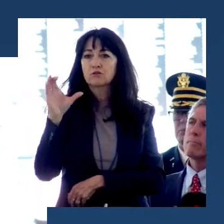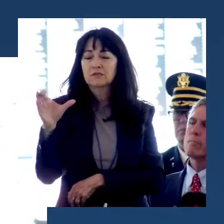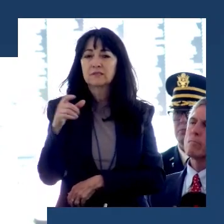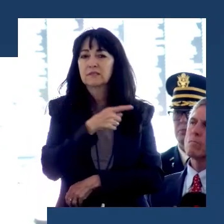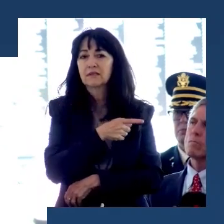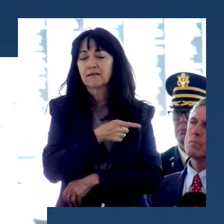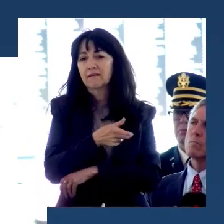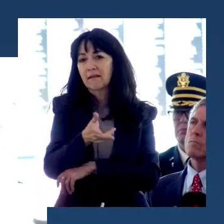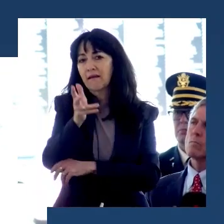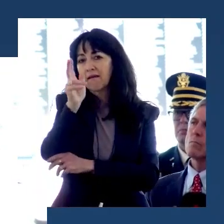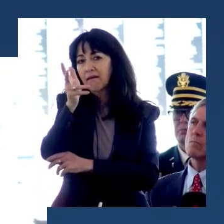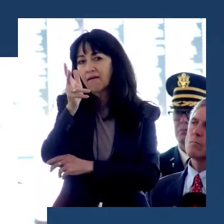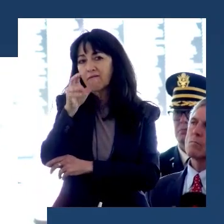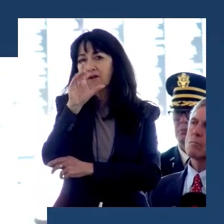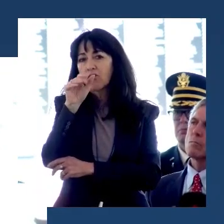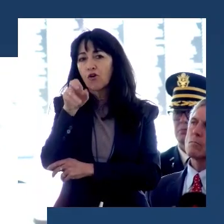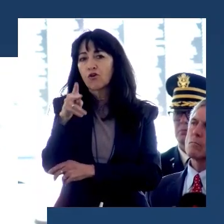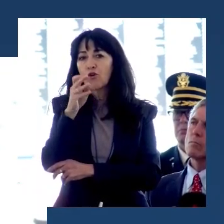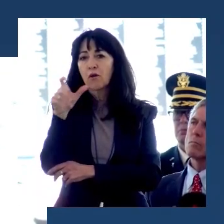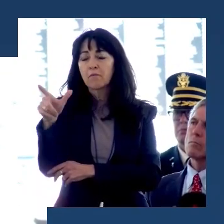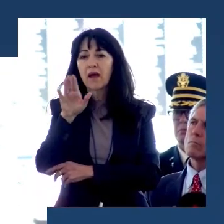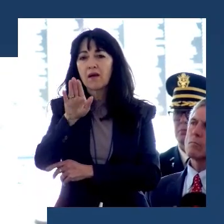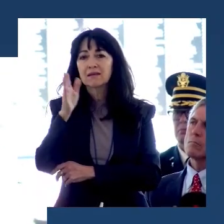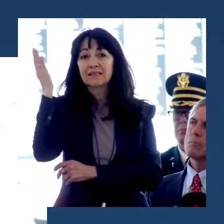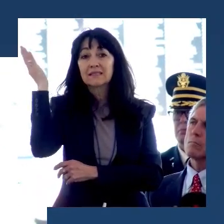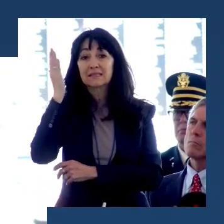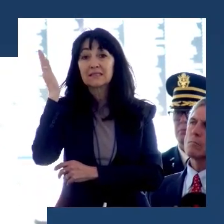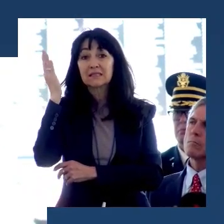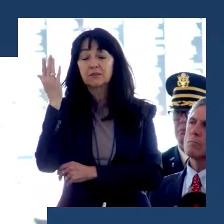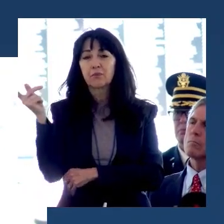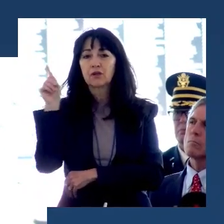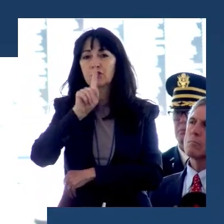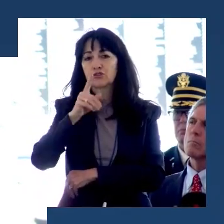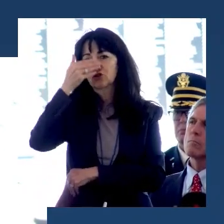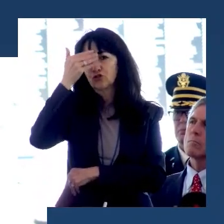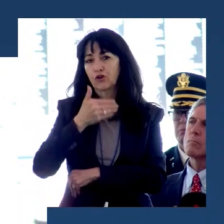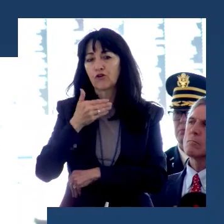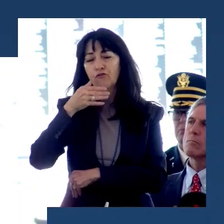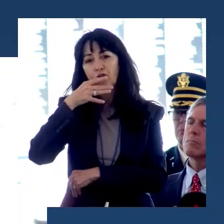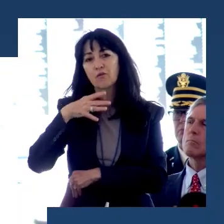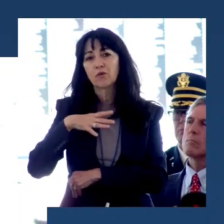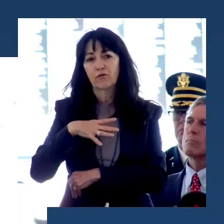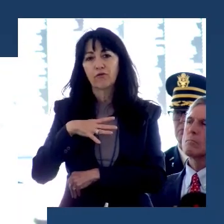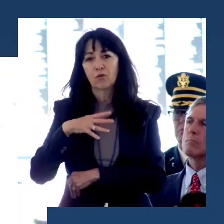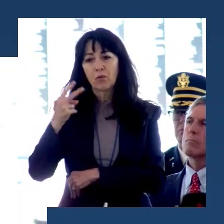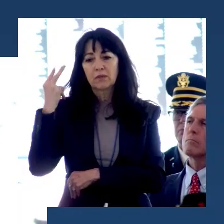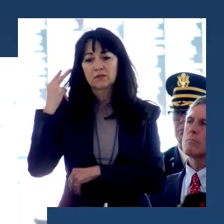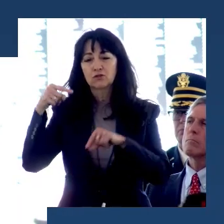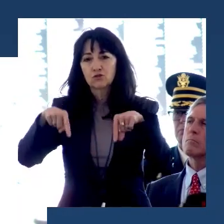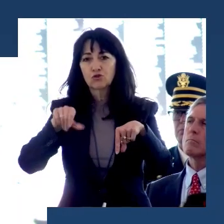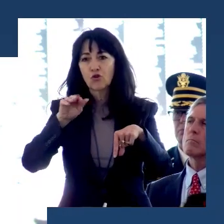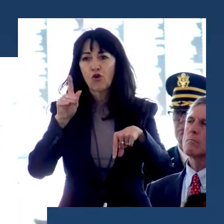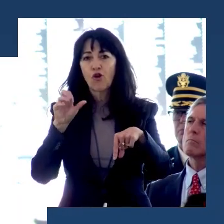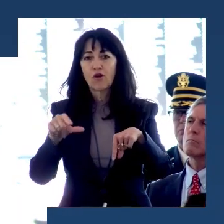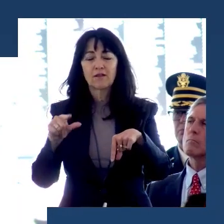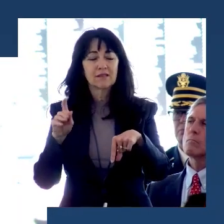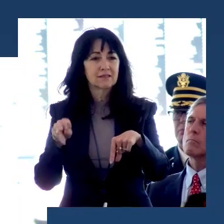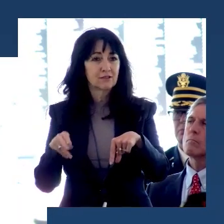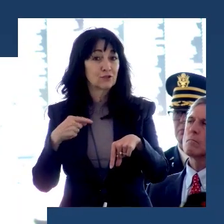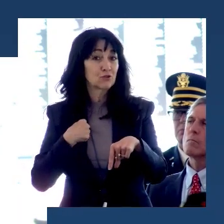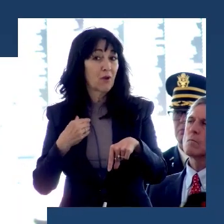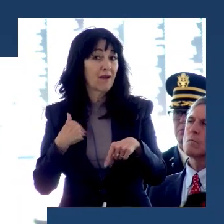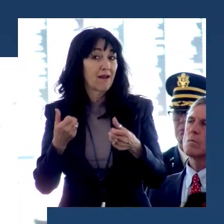filmed General Colin Powell and other speeches in front of the Military Women's Memorial at Arlington. So I had a chance to talk with